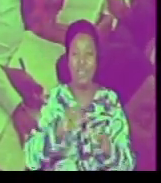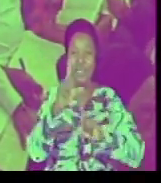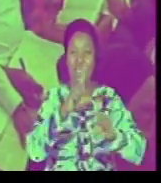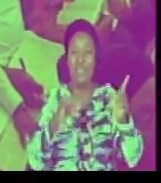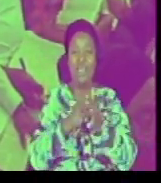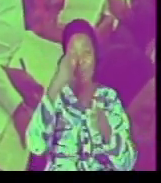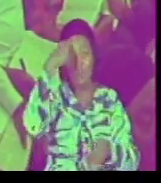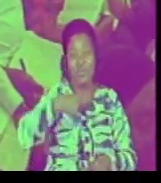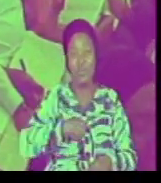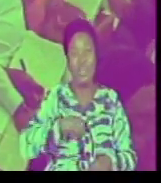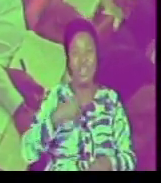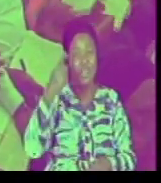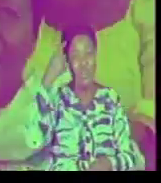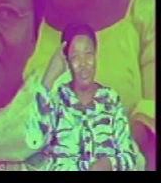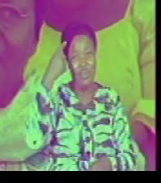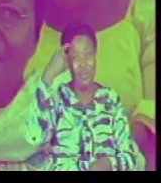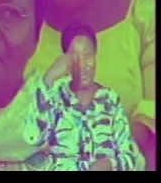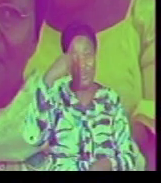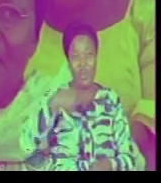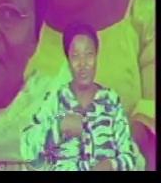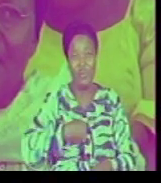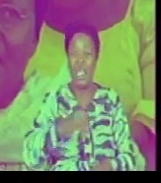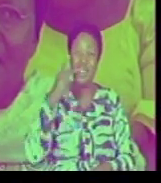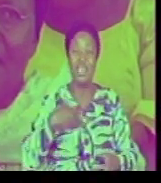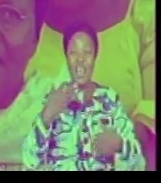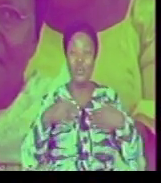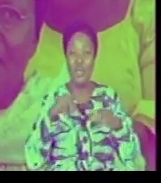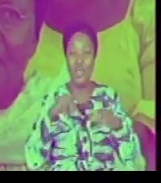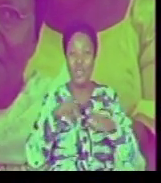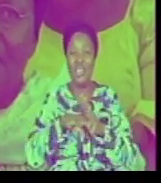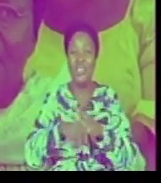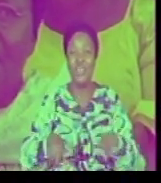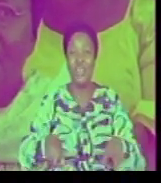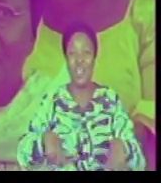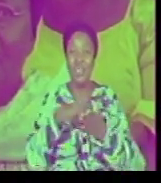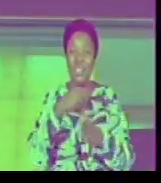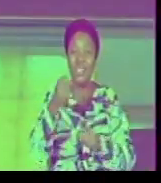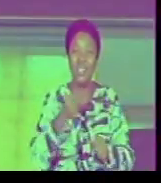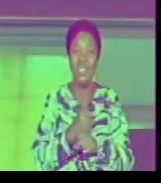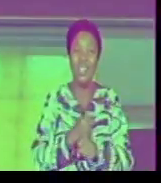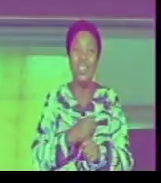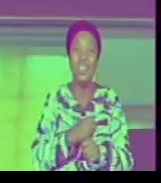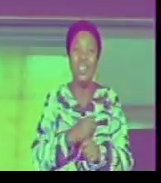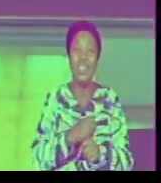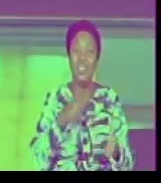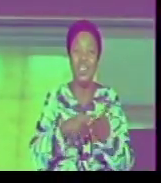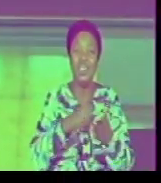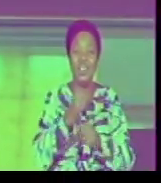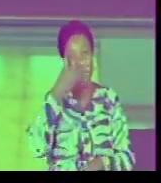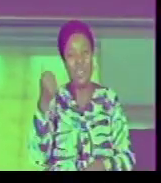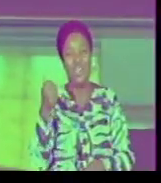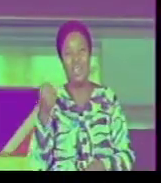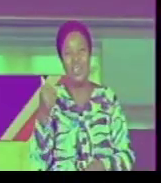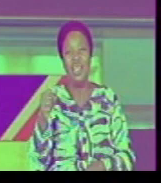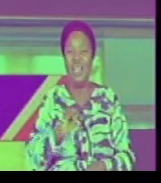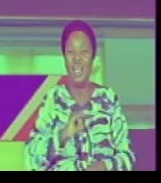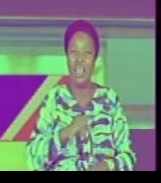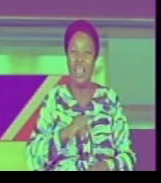This year is going to be better. I'm talking to you today on our new life